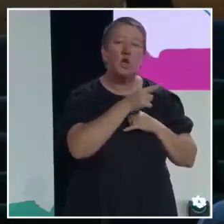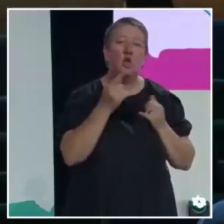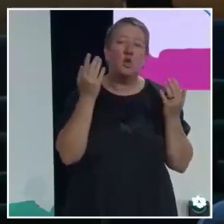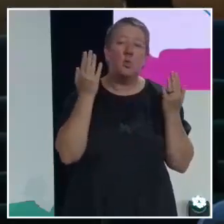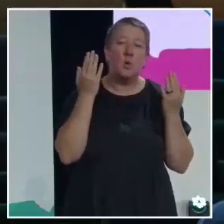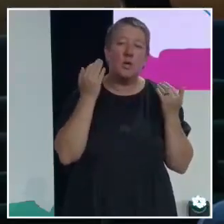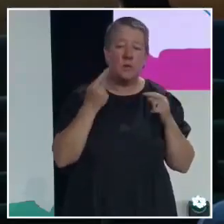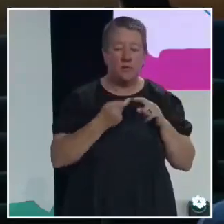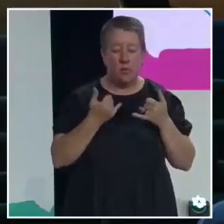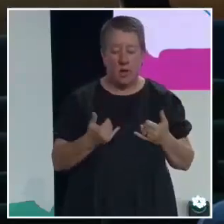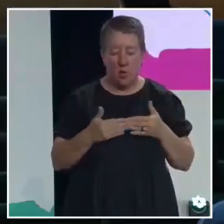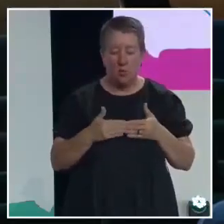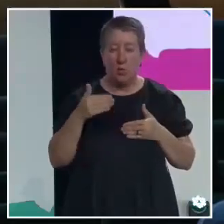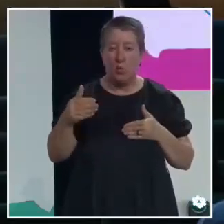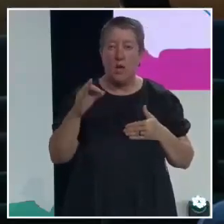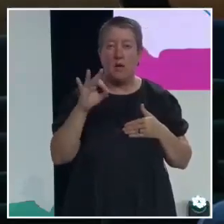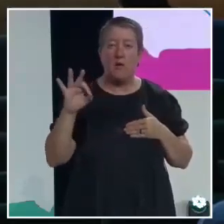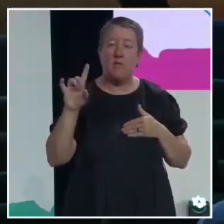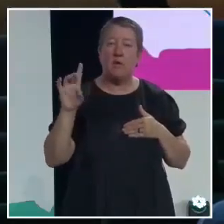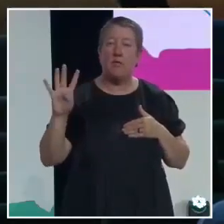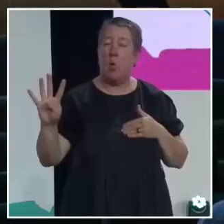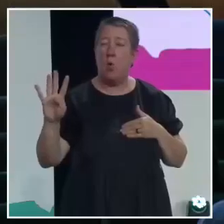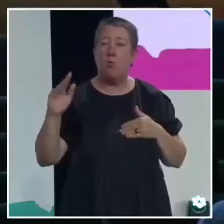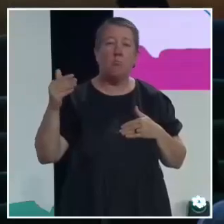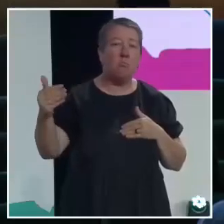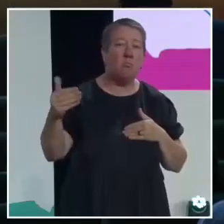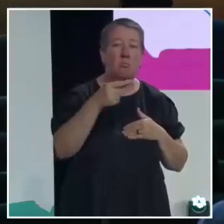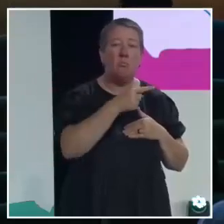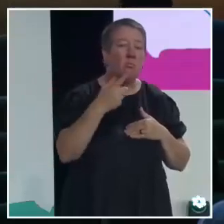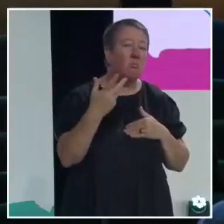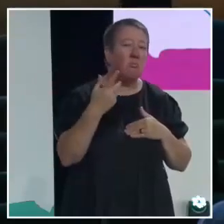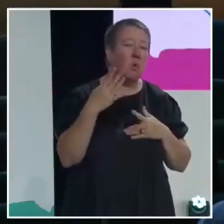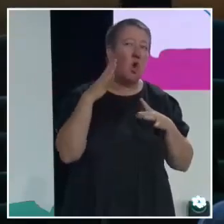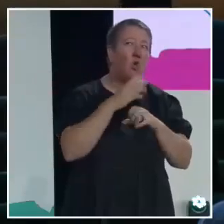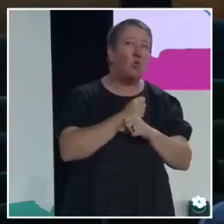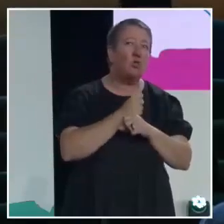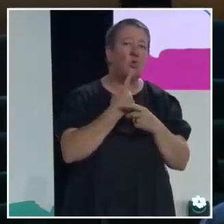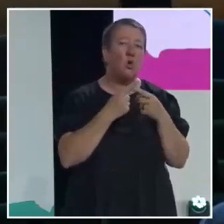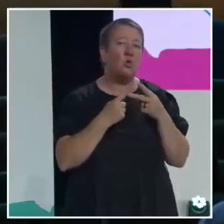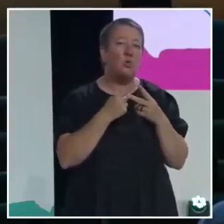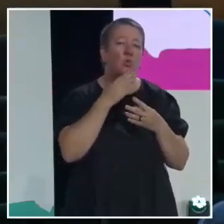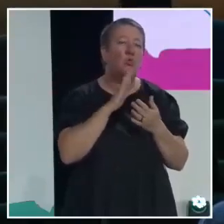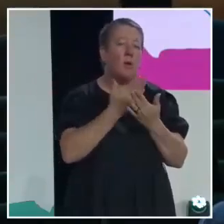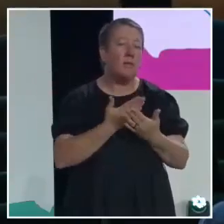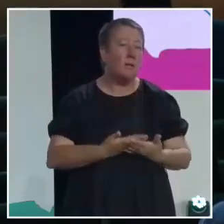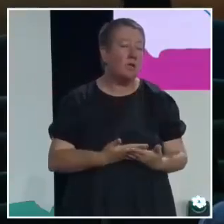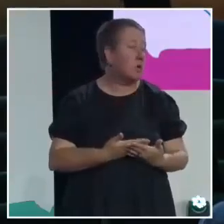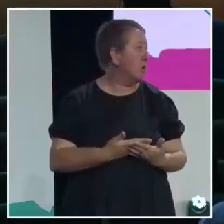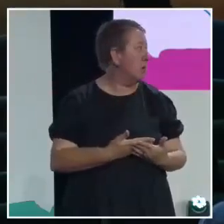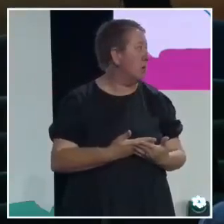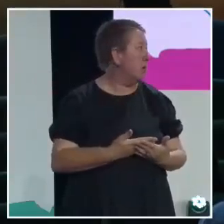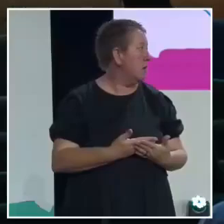way between now and FFD4 next summer. What would be your one conclusion, one or two recommendations? Maybe we go